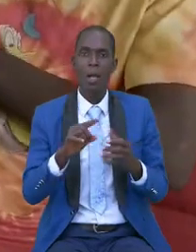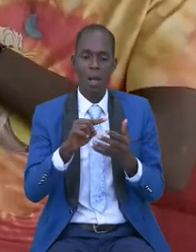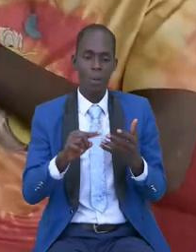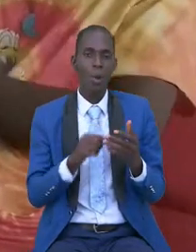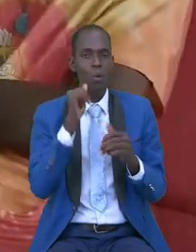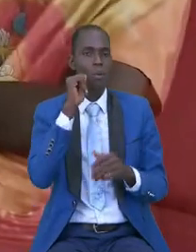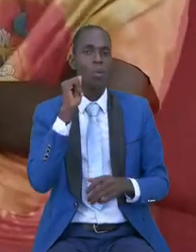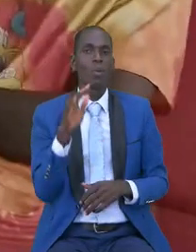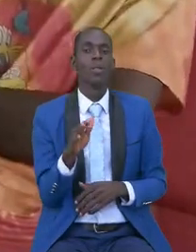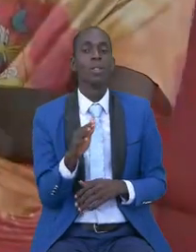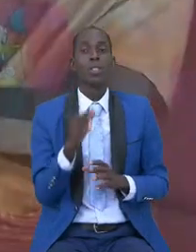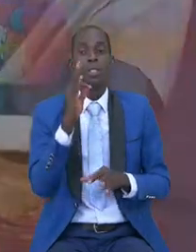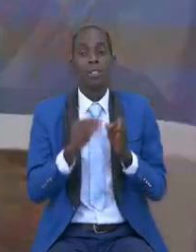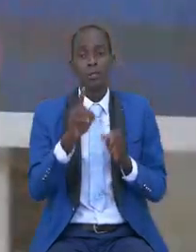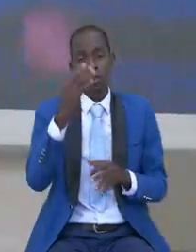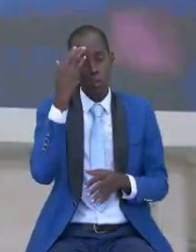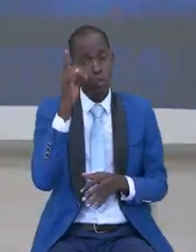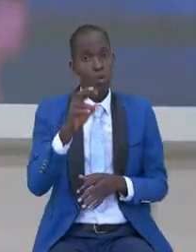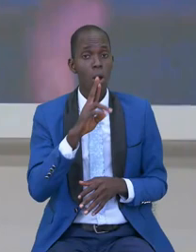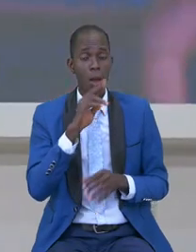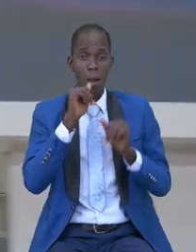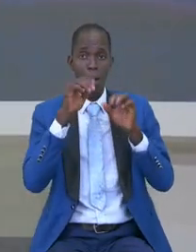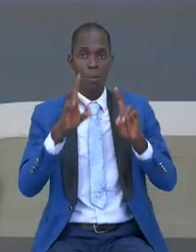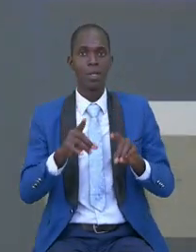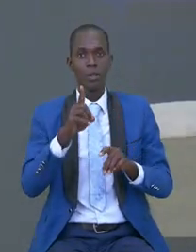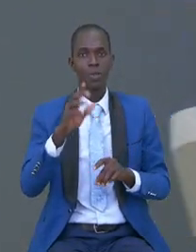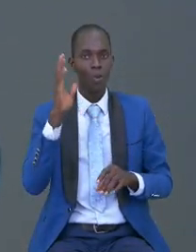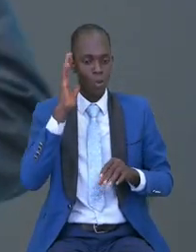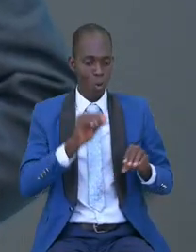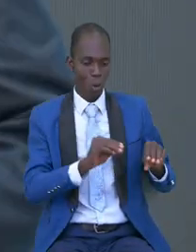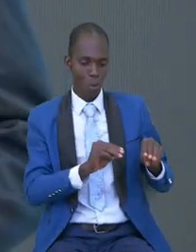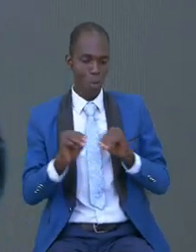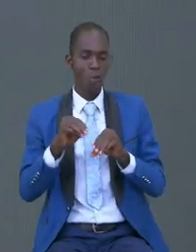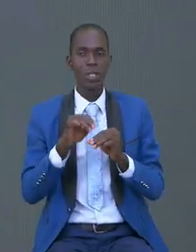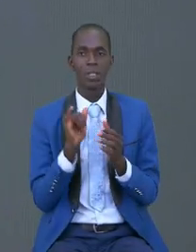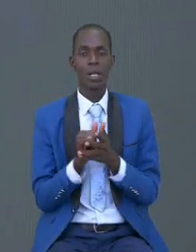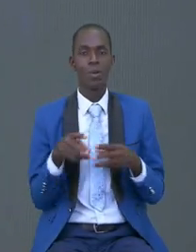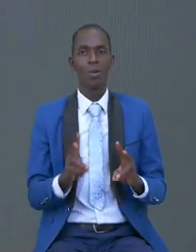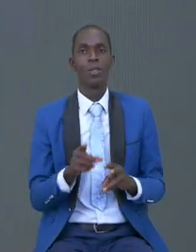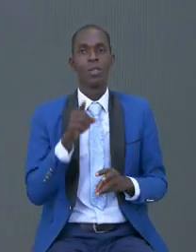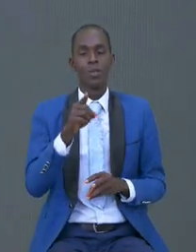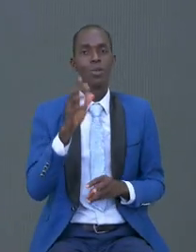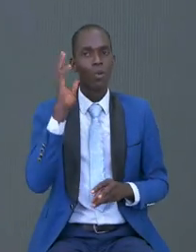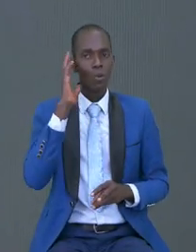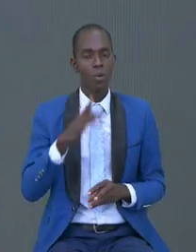know, if you know you are blessed, you carry yourself in that way. If you feel you are nobody, you